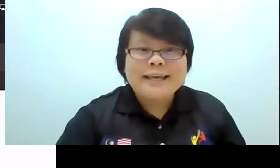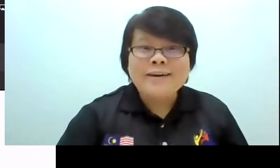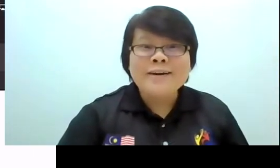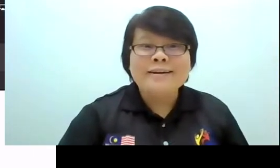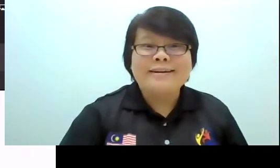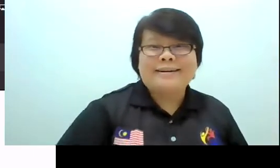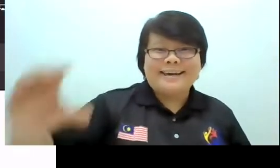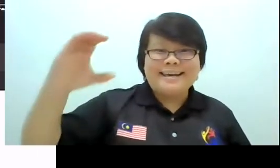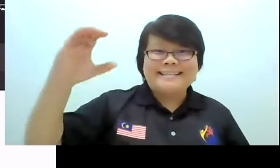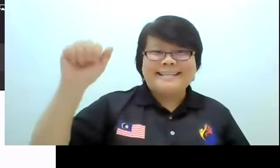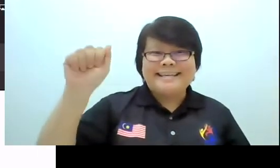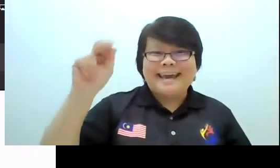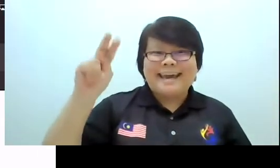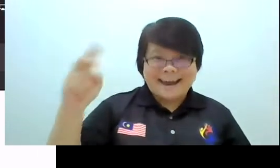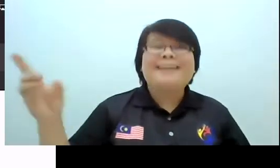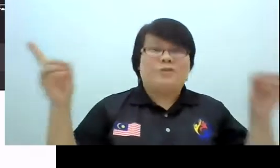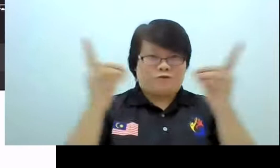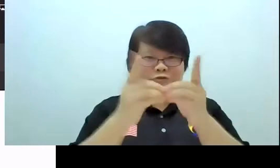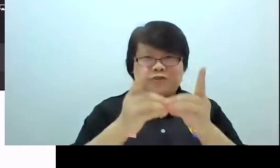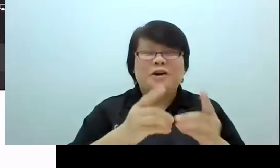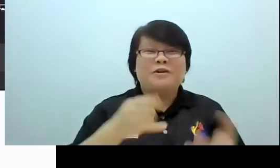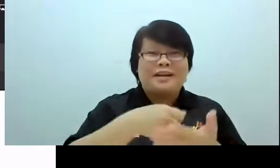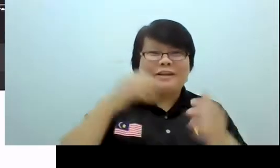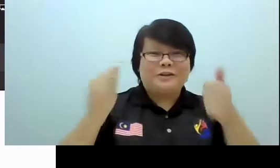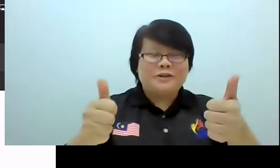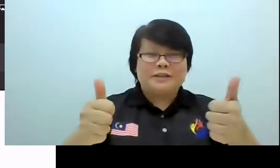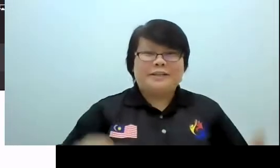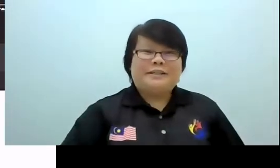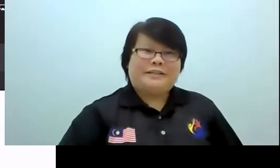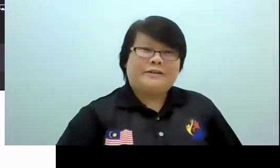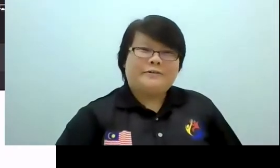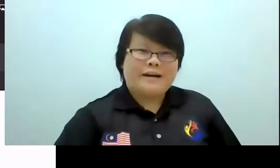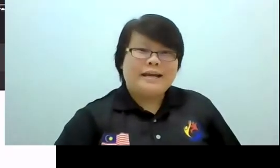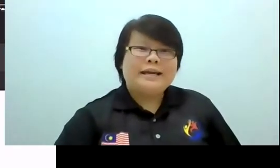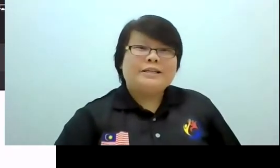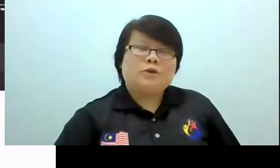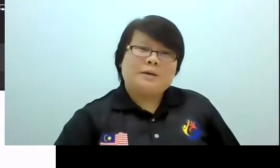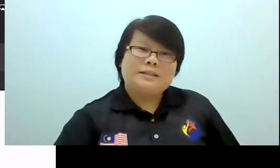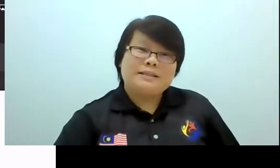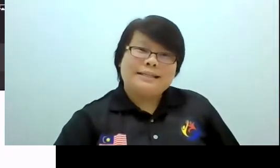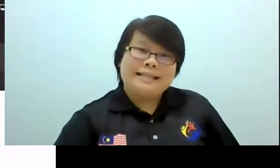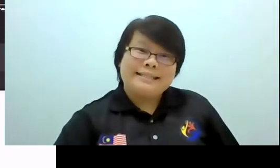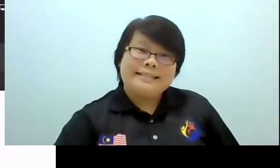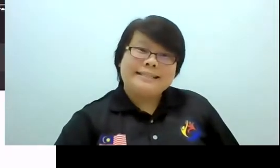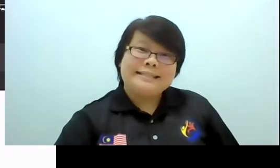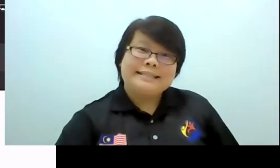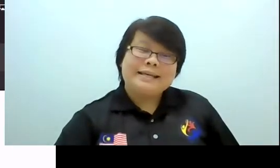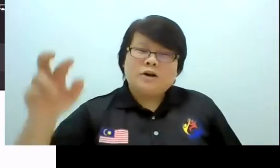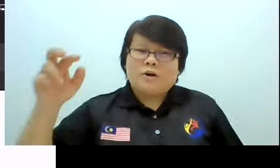Find. Here, okay, C-A-N, you found it, good. All right, so what's